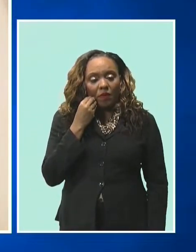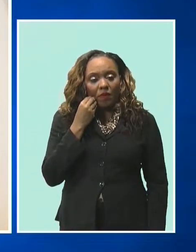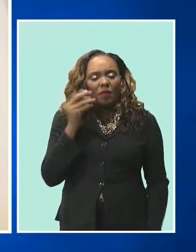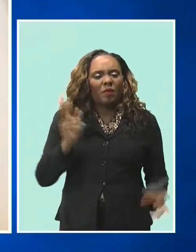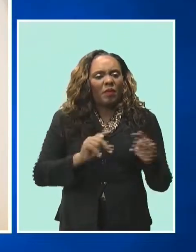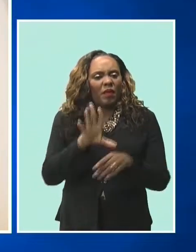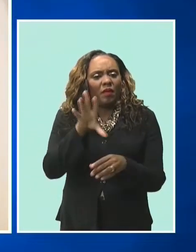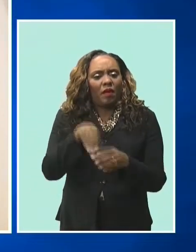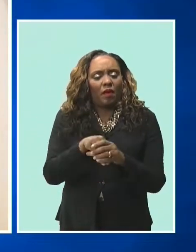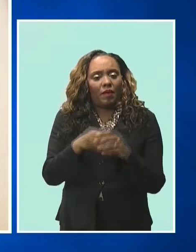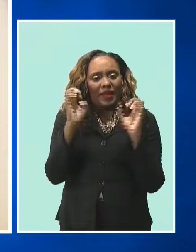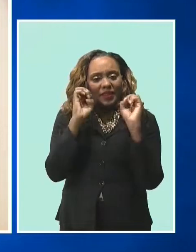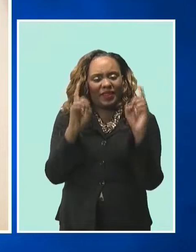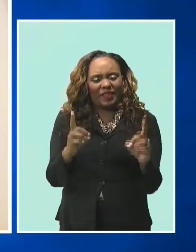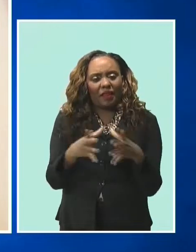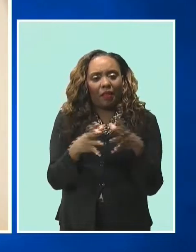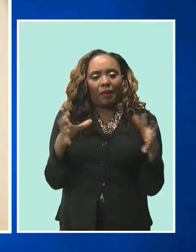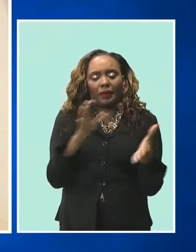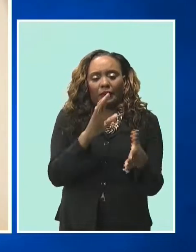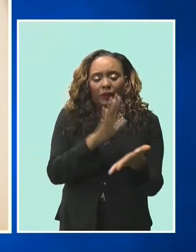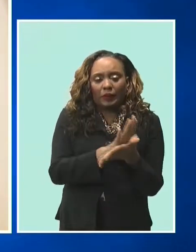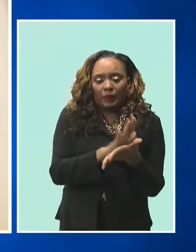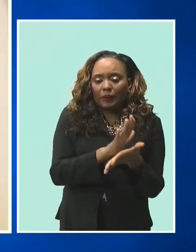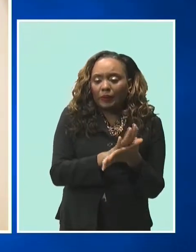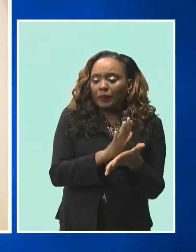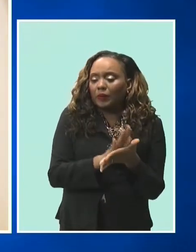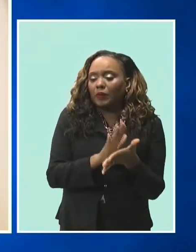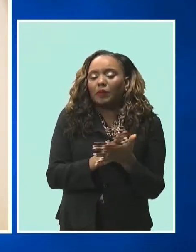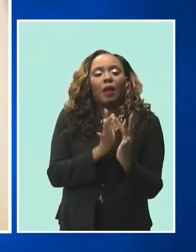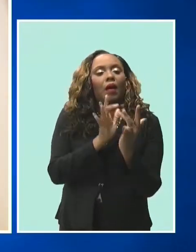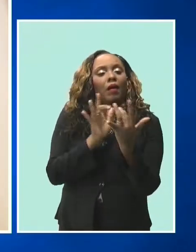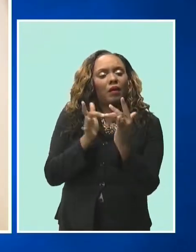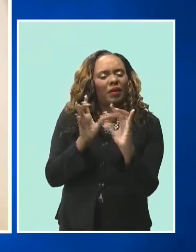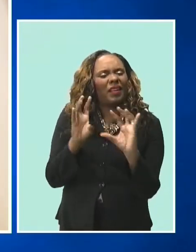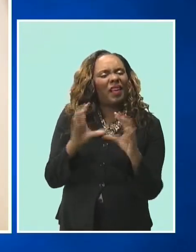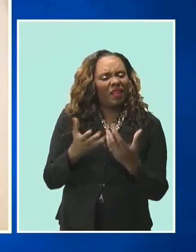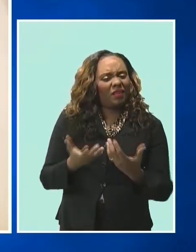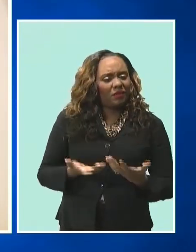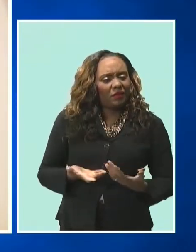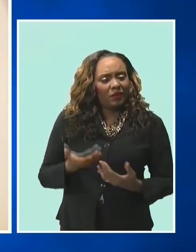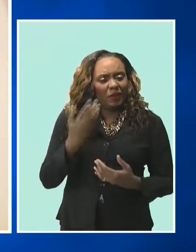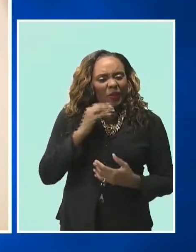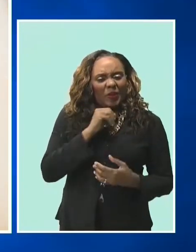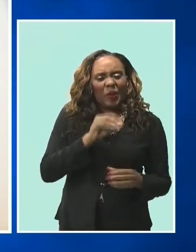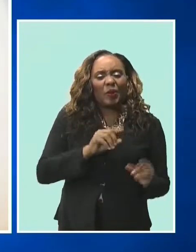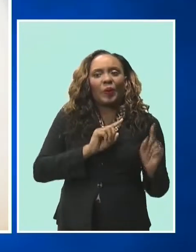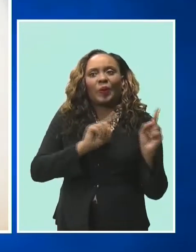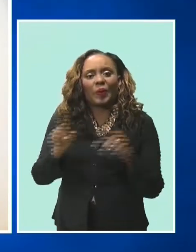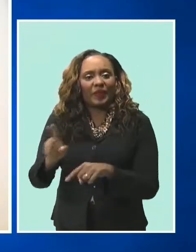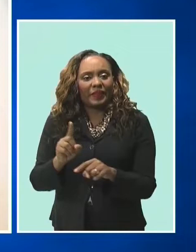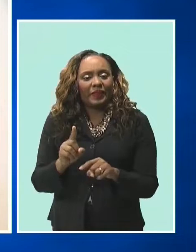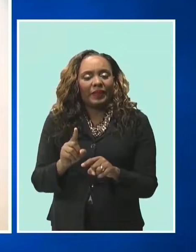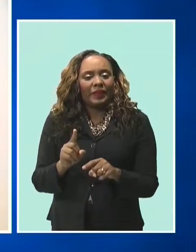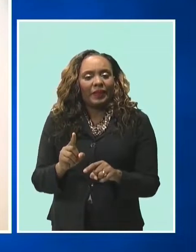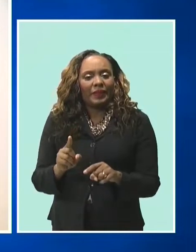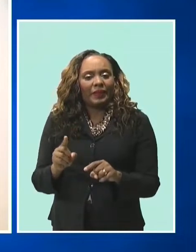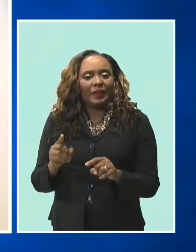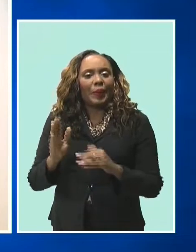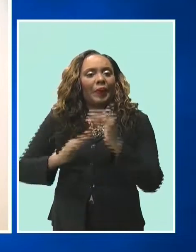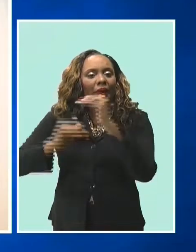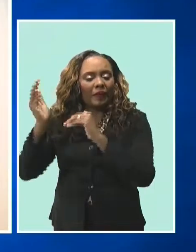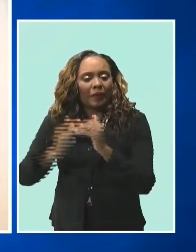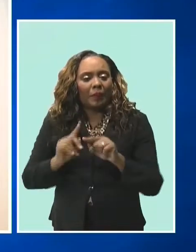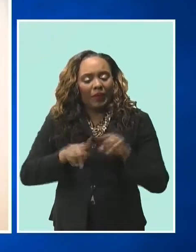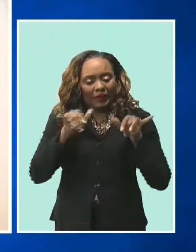educational sector as well. A lot of schools have been doing online teaching, including myself. And of course,